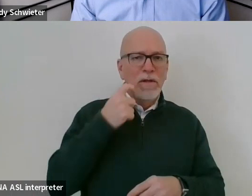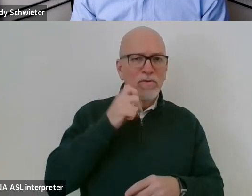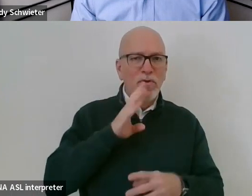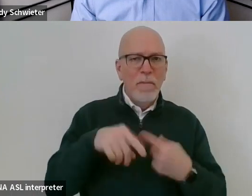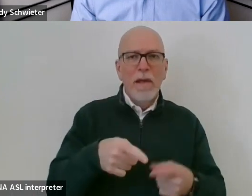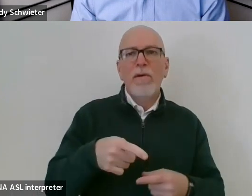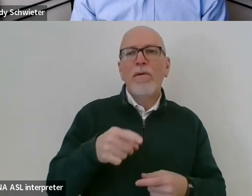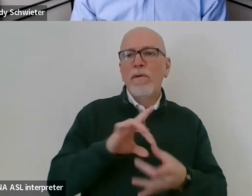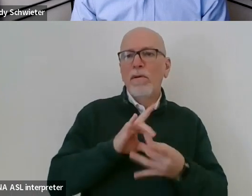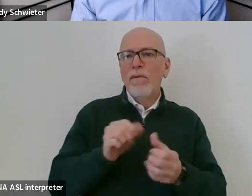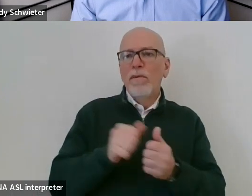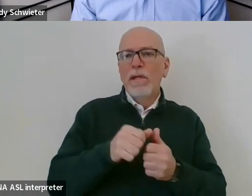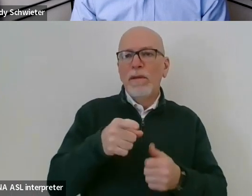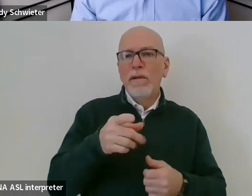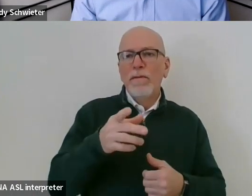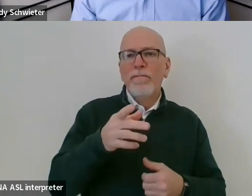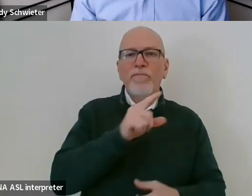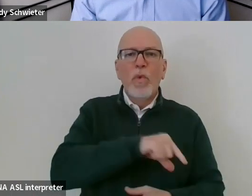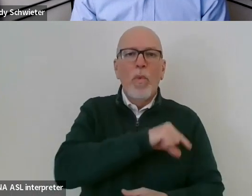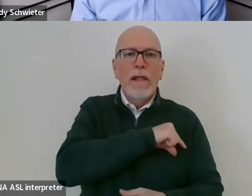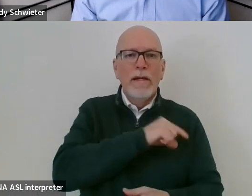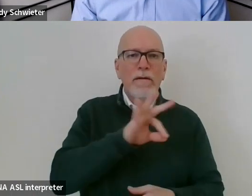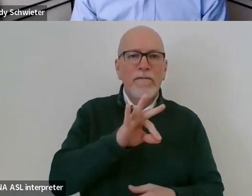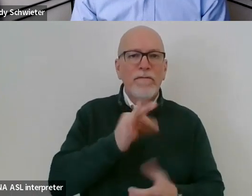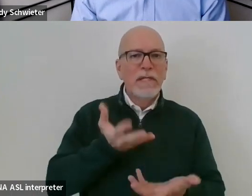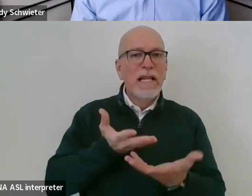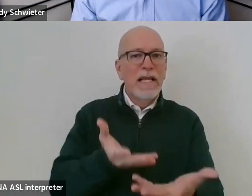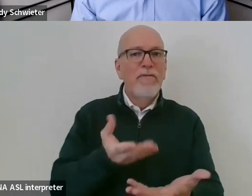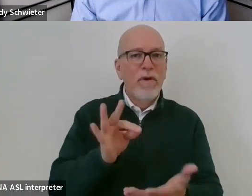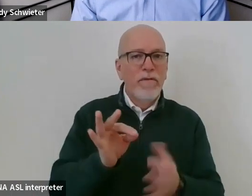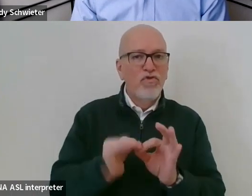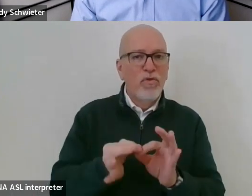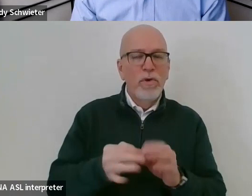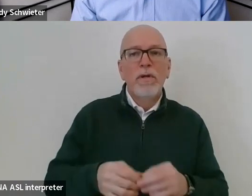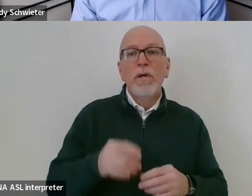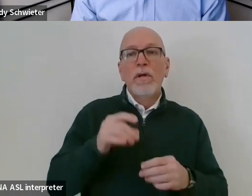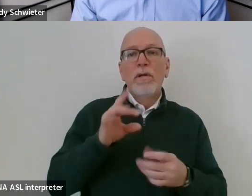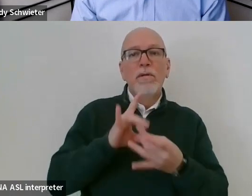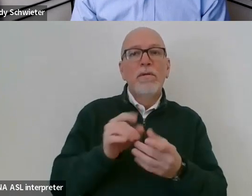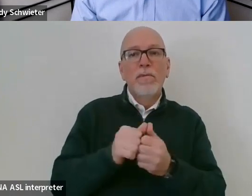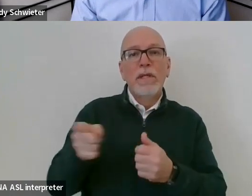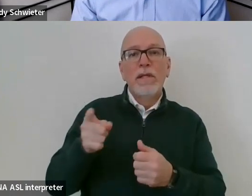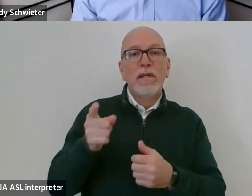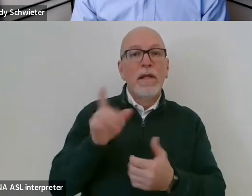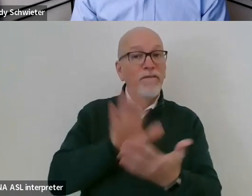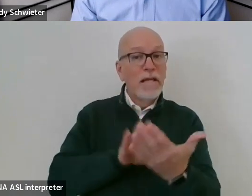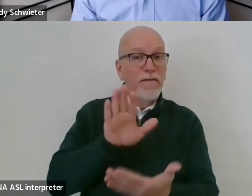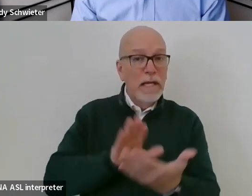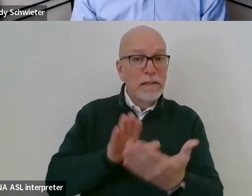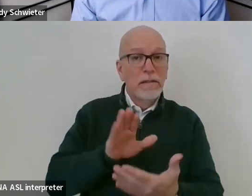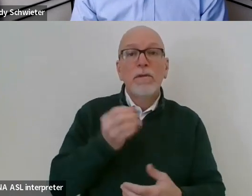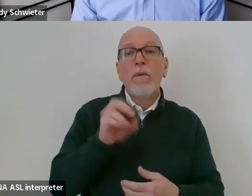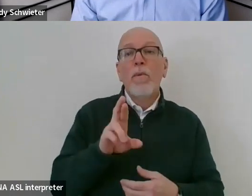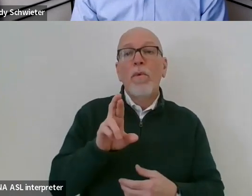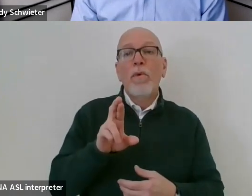terms of the quality of the delivery of interpretation when it comes from face-to-face,